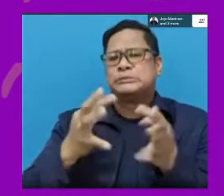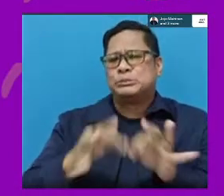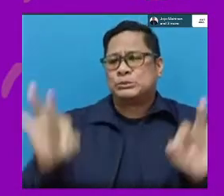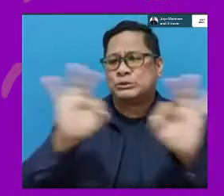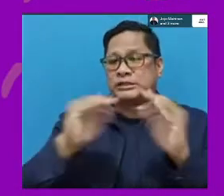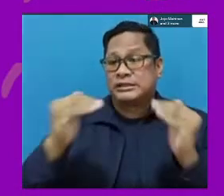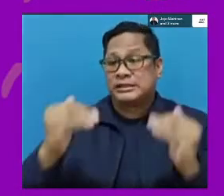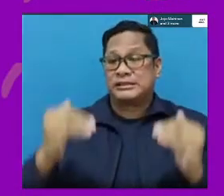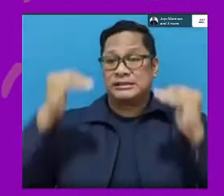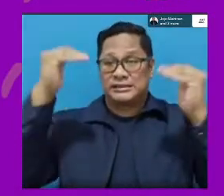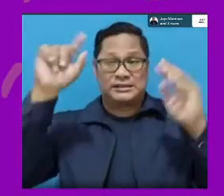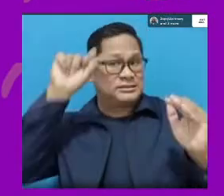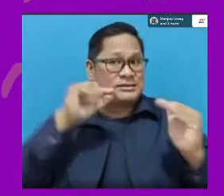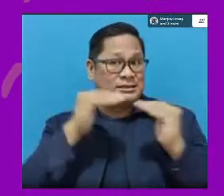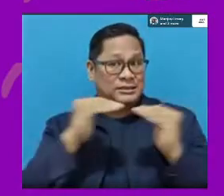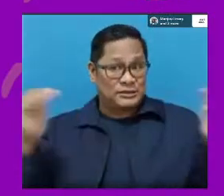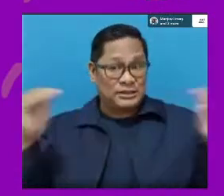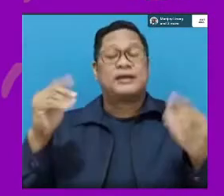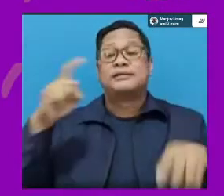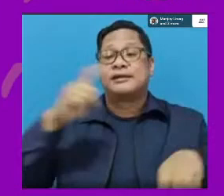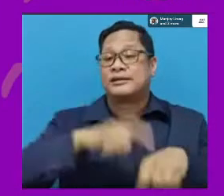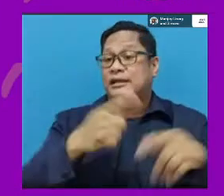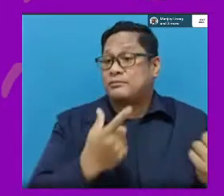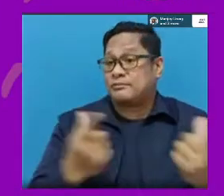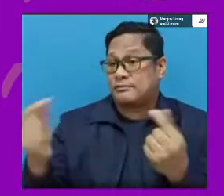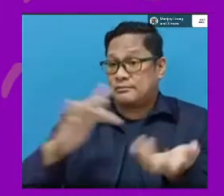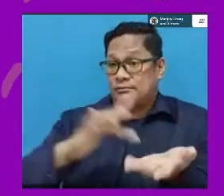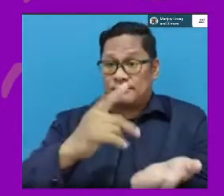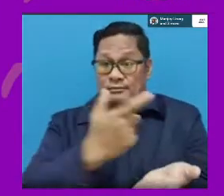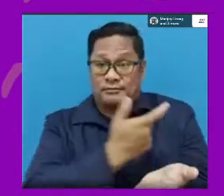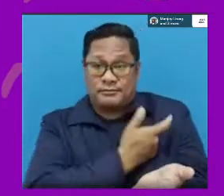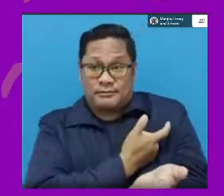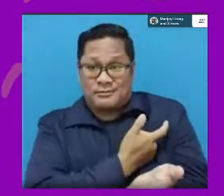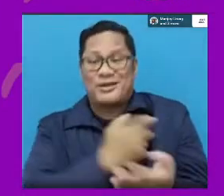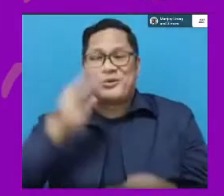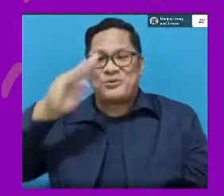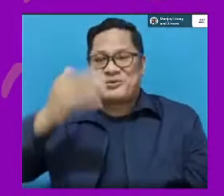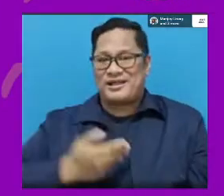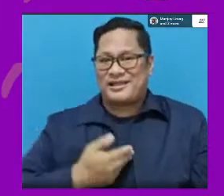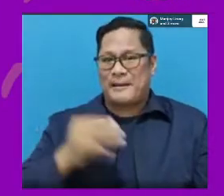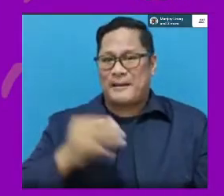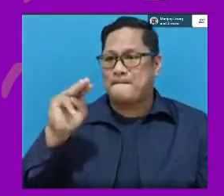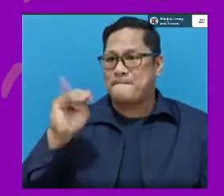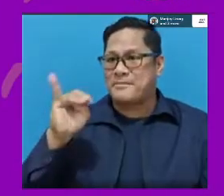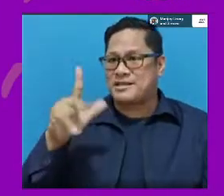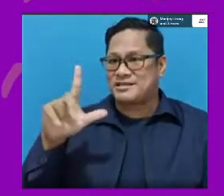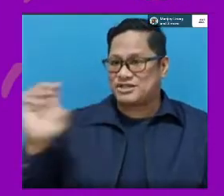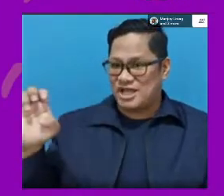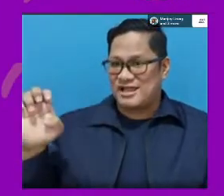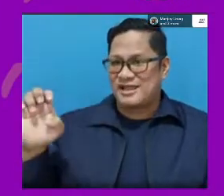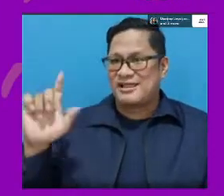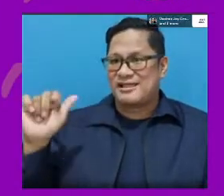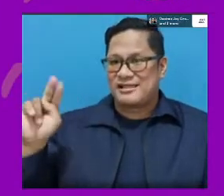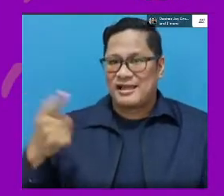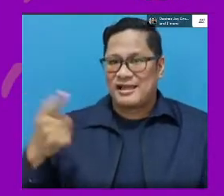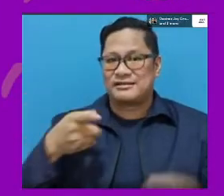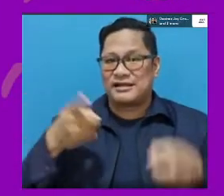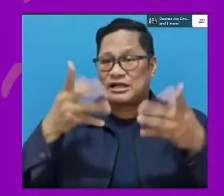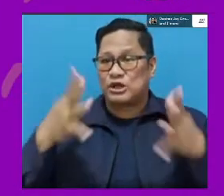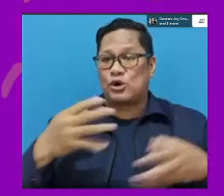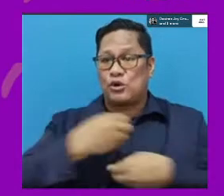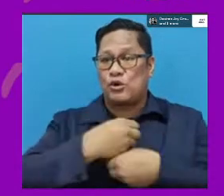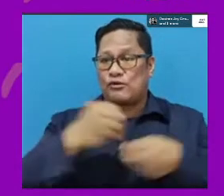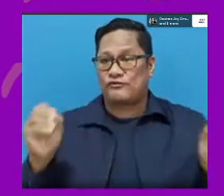equity during the vaccine rollout, I'd like to welcome Ms. Michelle Lang Alyi, the Director of the Office of